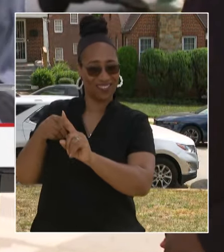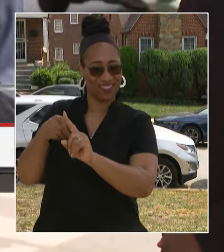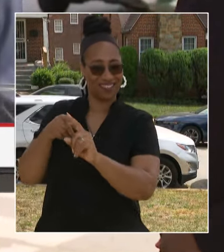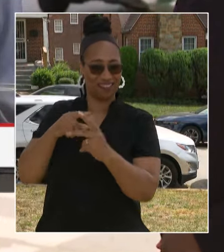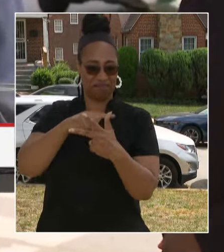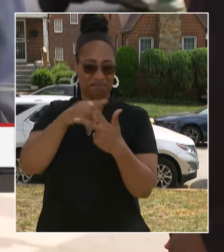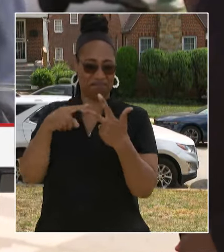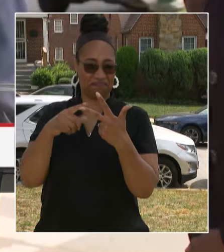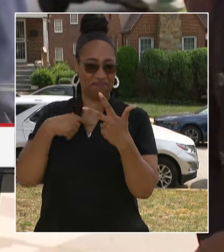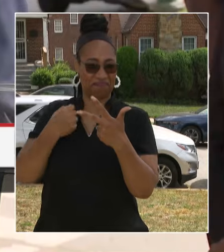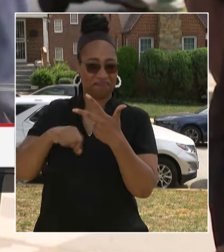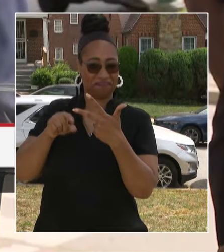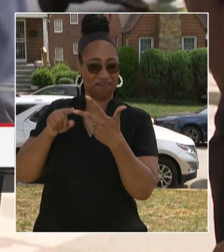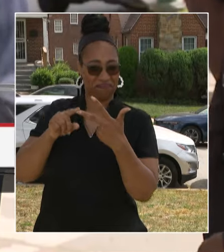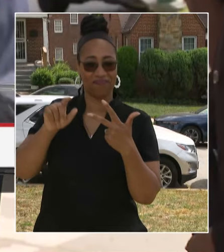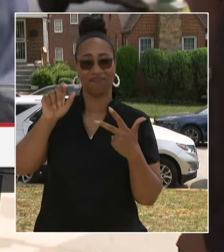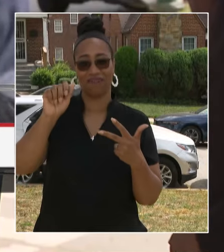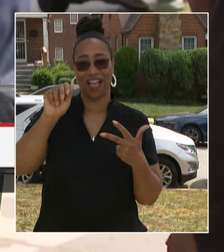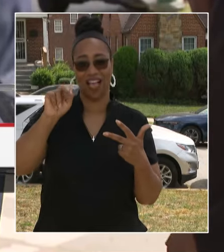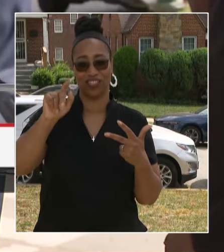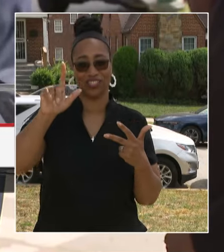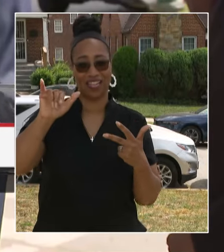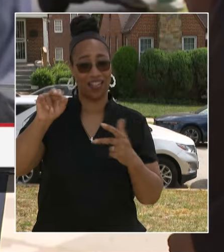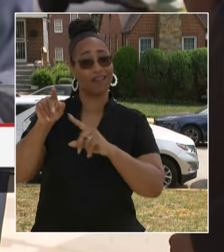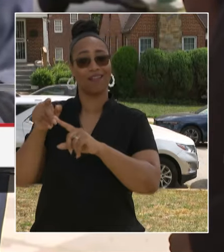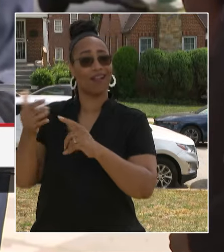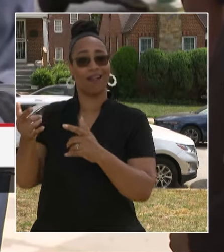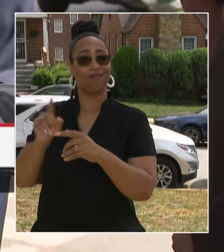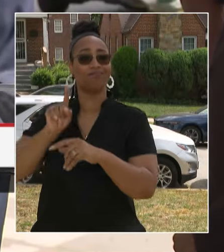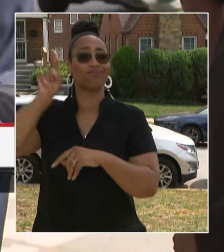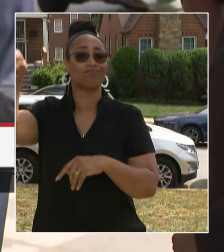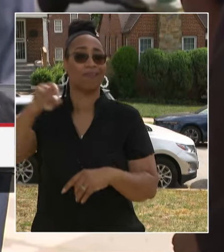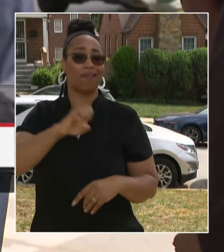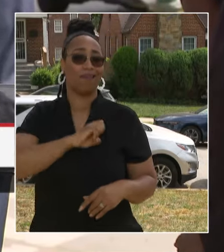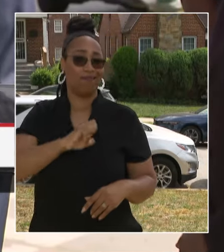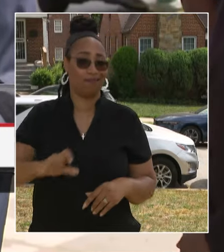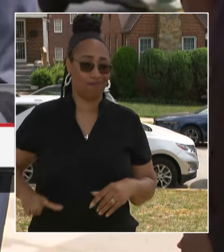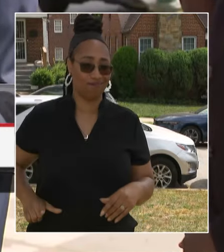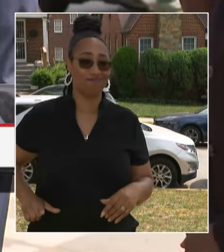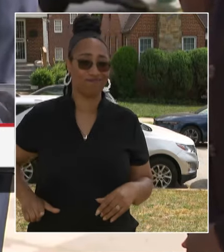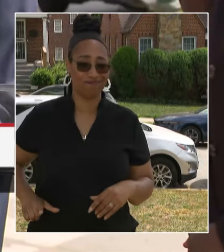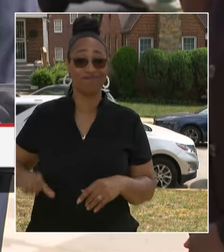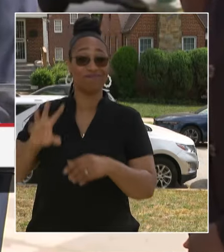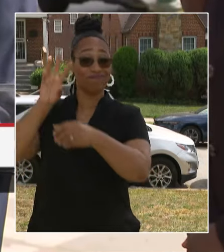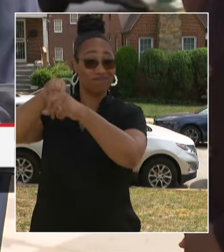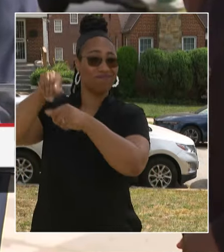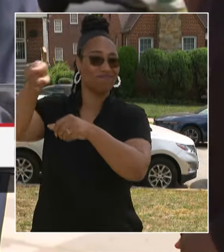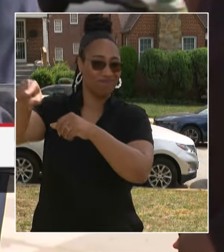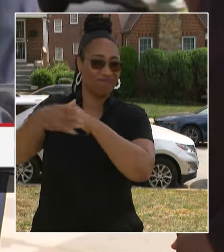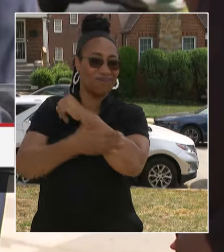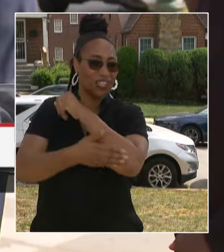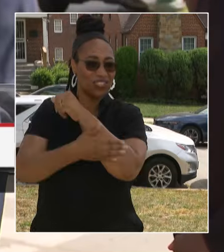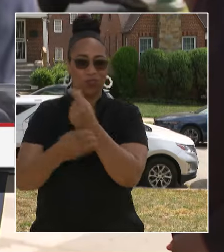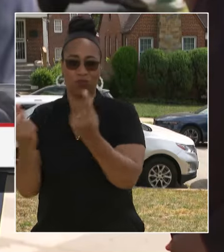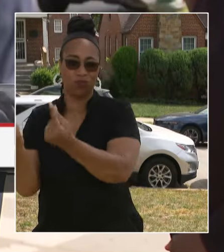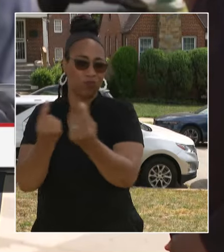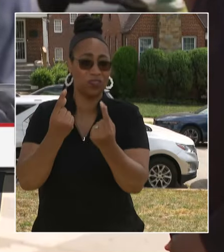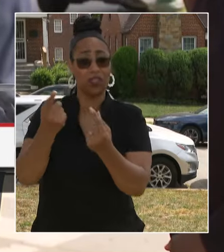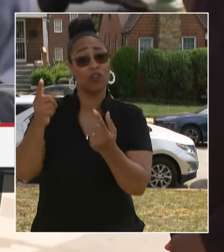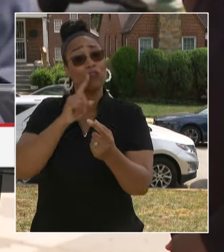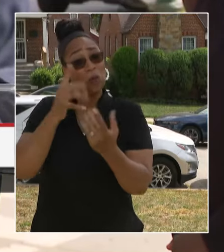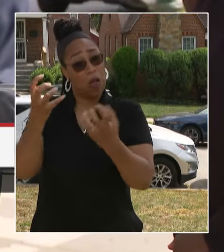of Columbia, dealing with historical black colleges, and there are so many things I would just love to talk to you about to make an impact on what we should be doing, how we